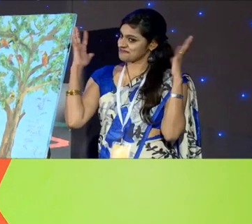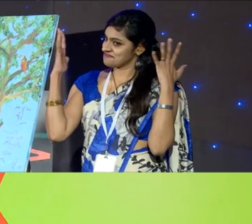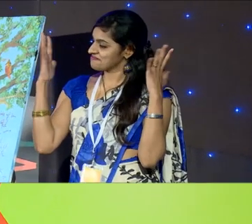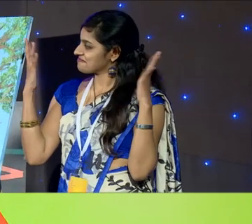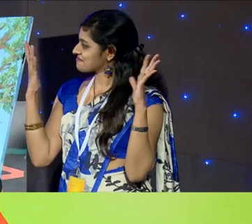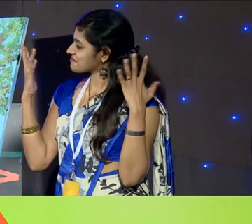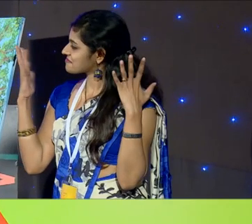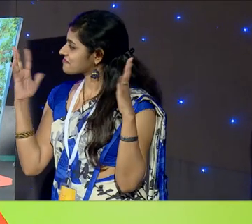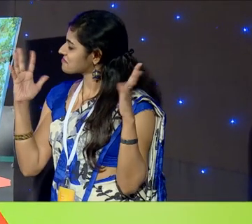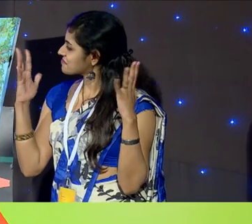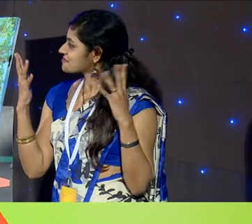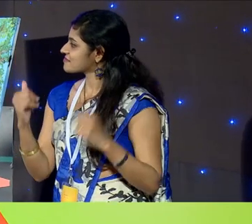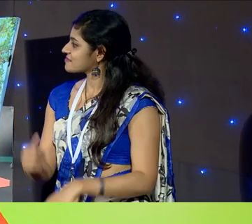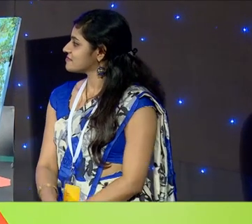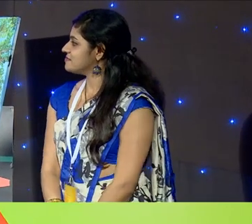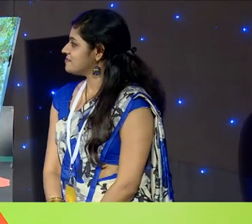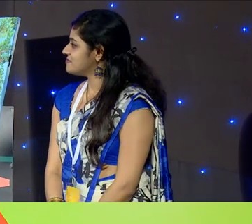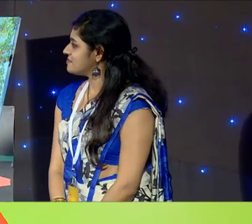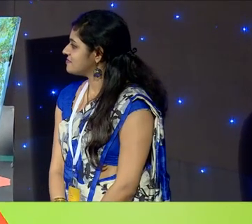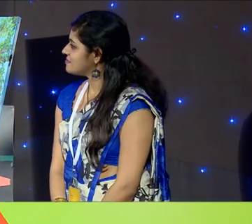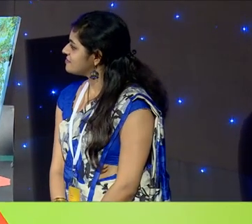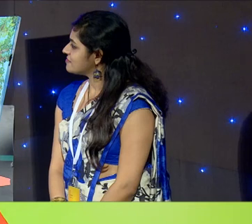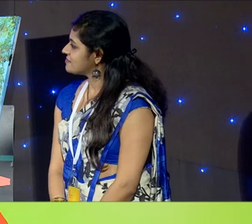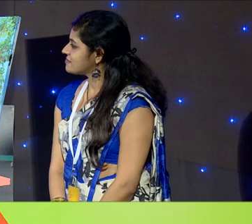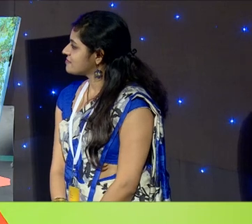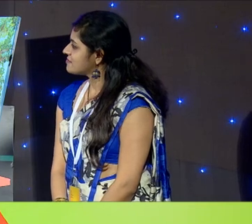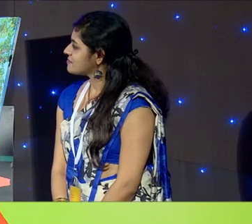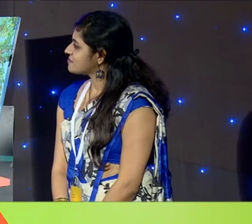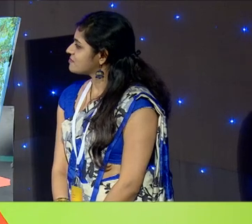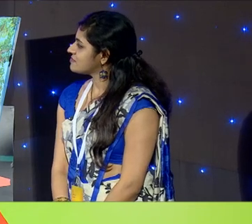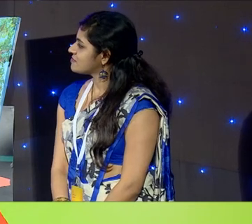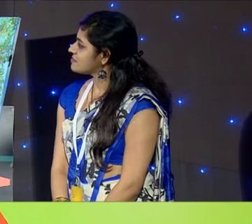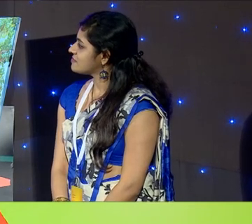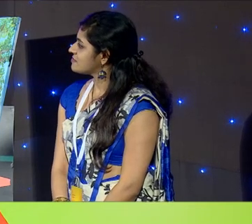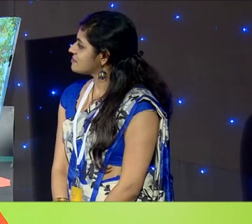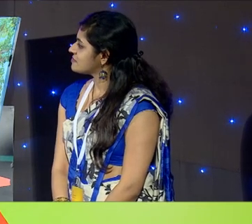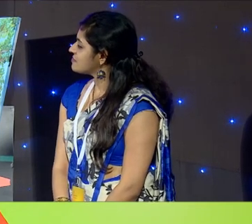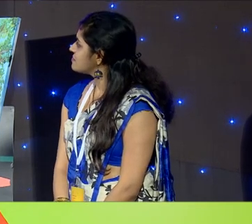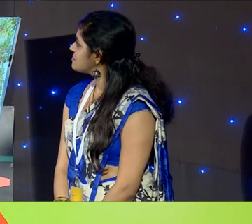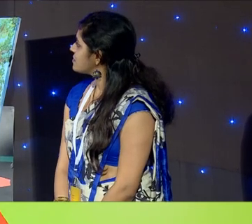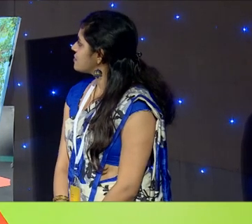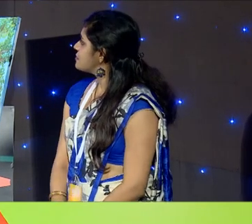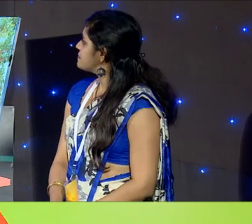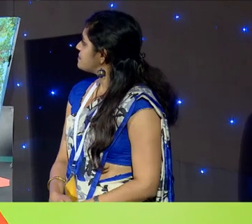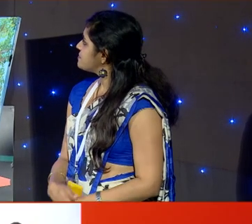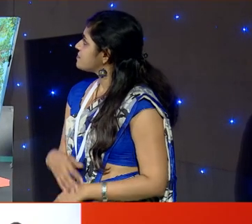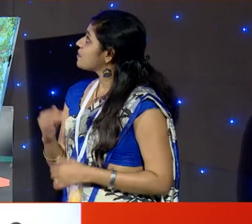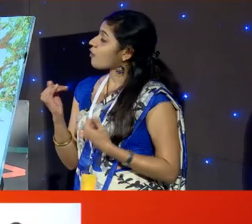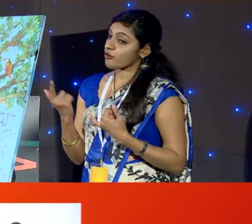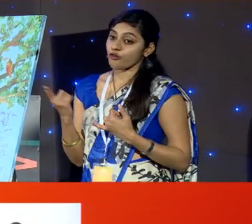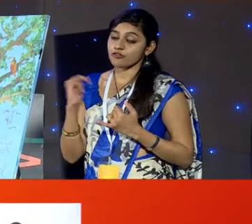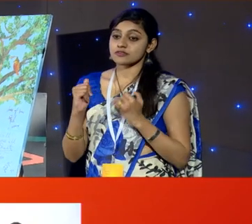next, please. The skill development is a part and parcel of our academic program. We have